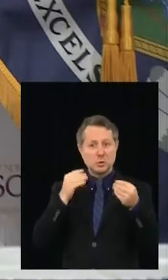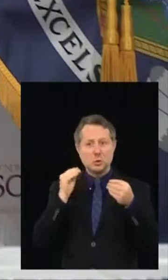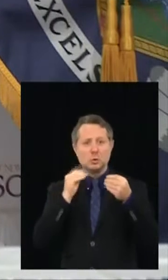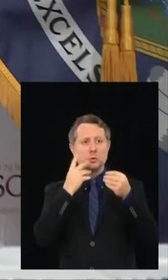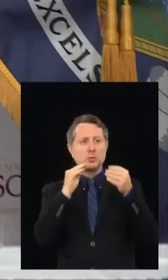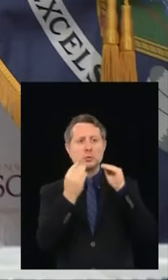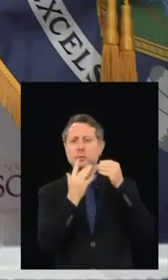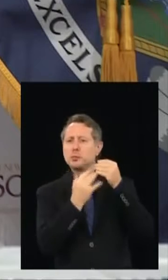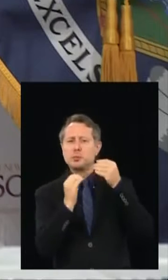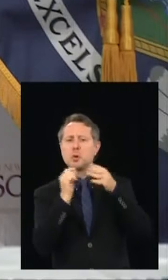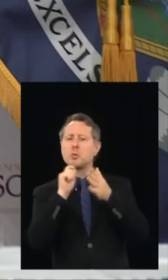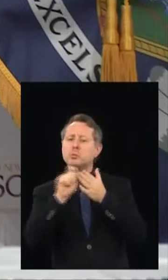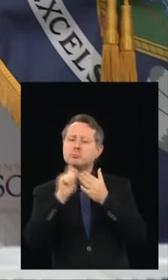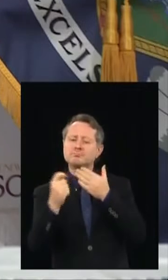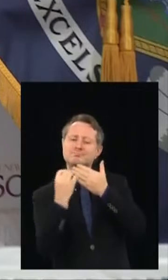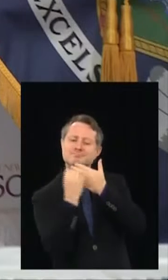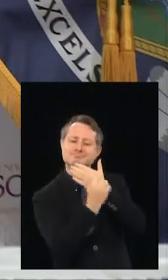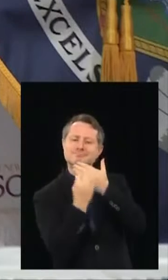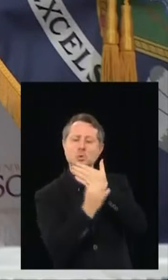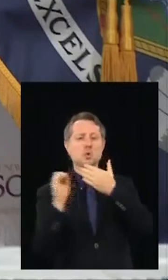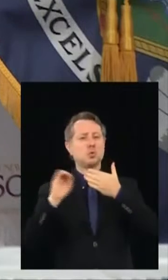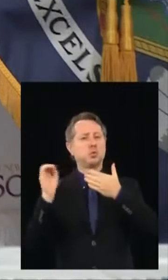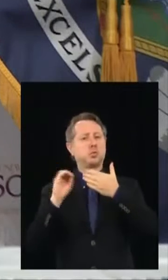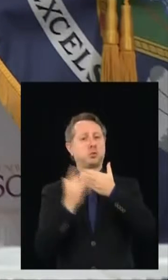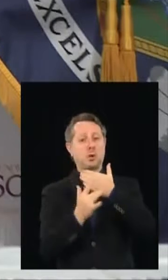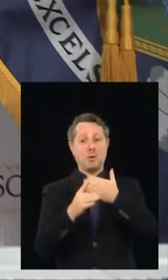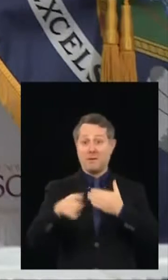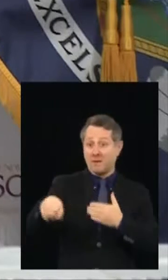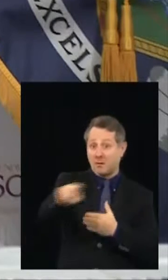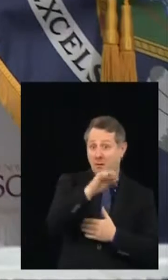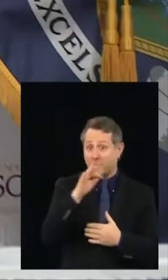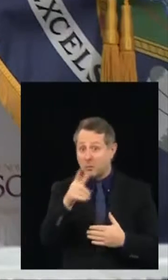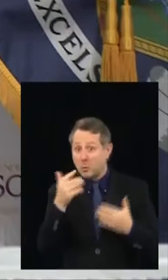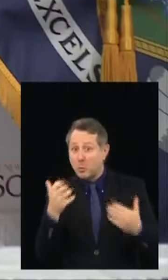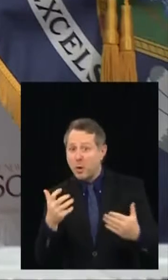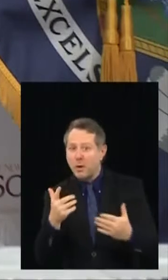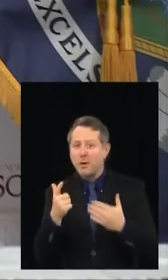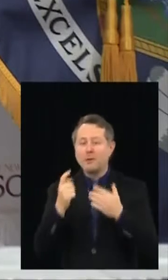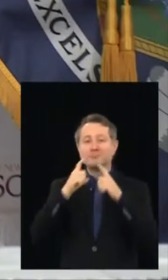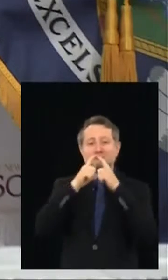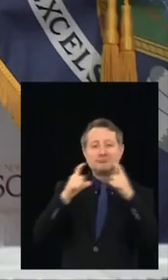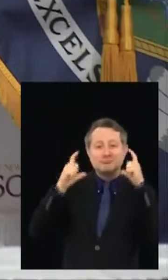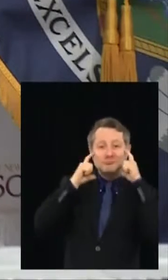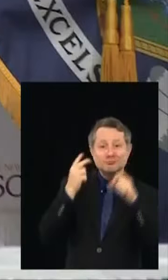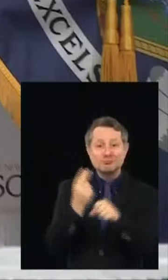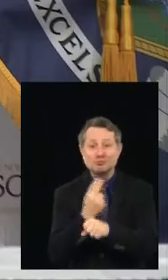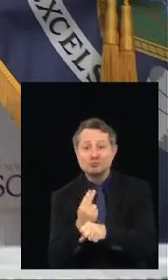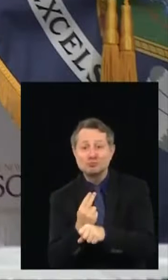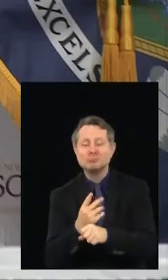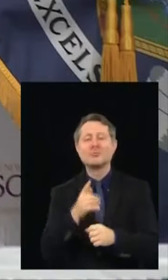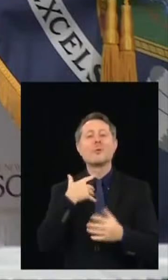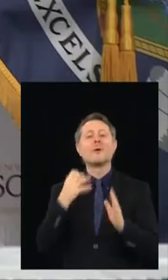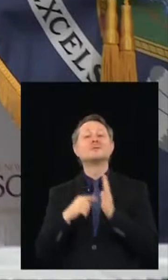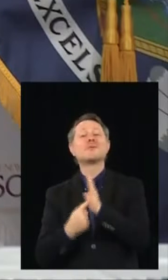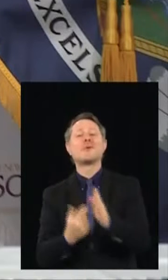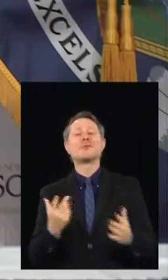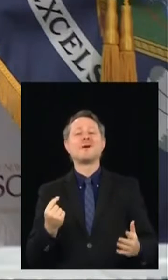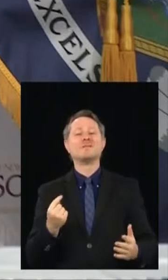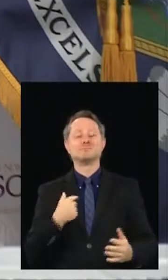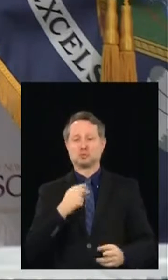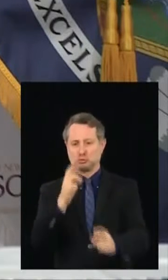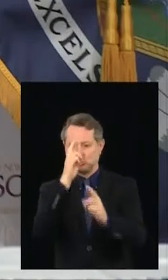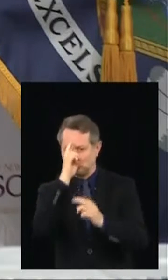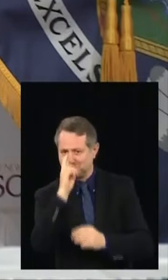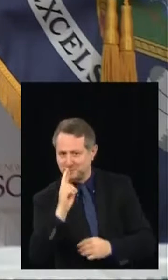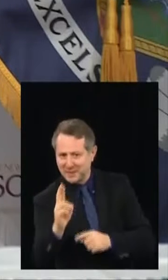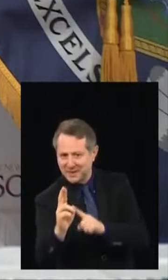it. But when someone wears a mask, it says to other people, I respect you. I respect your